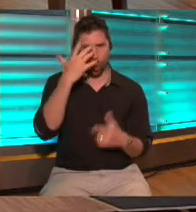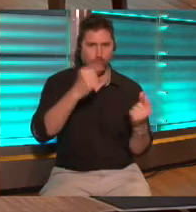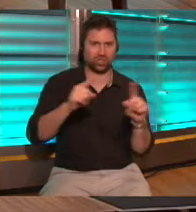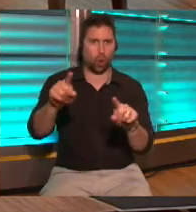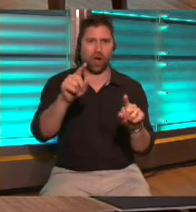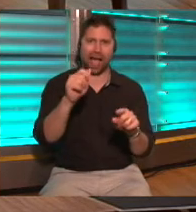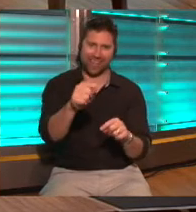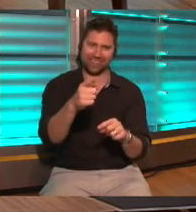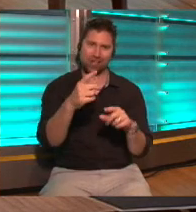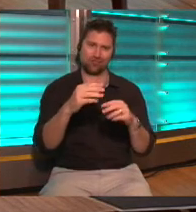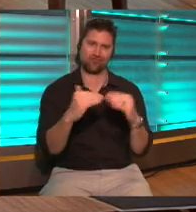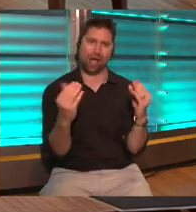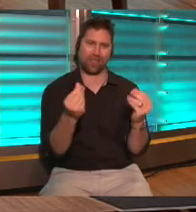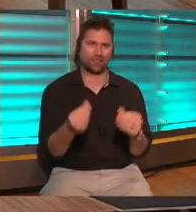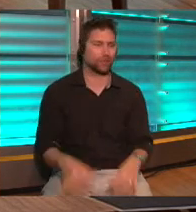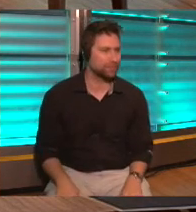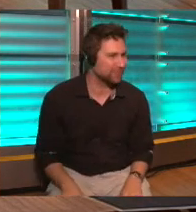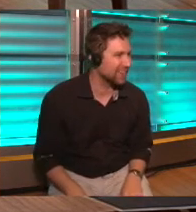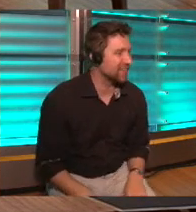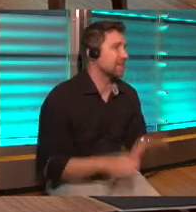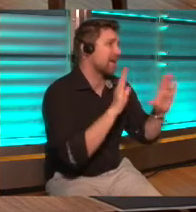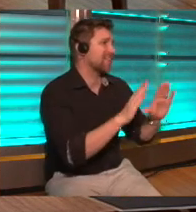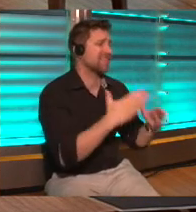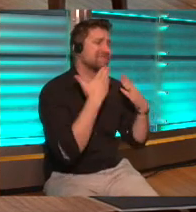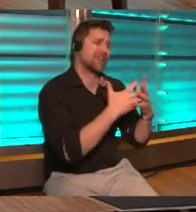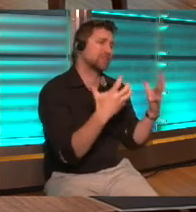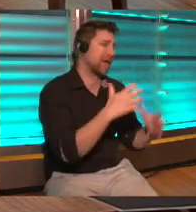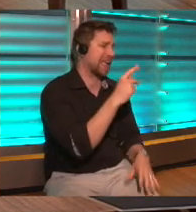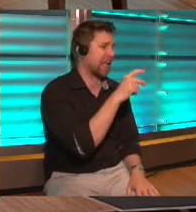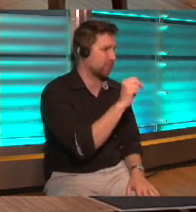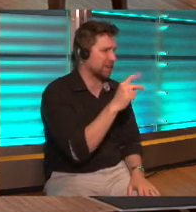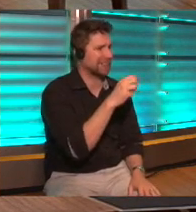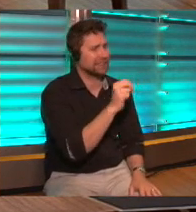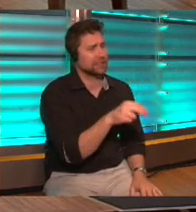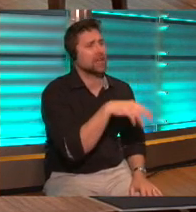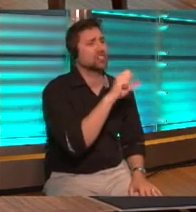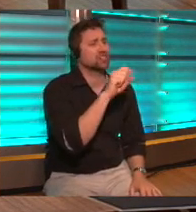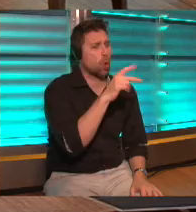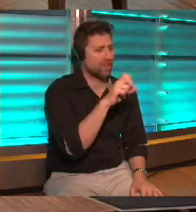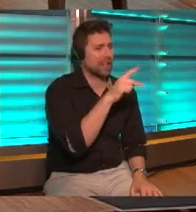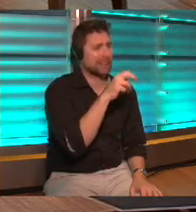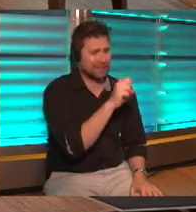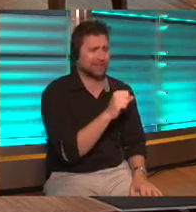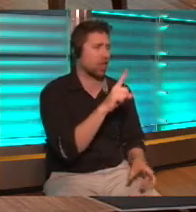level. Excellent. Thank you so much to Katherine Kalinas Berman and Sophie Kalinas